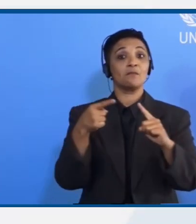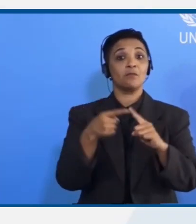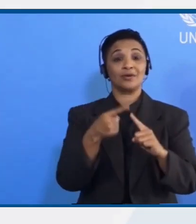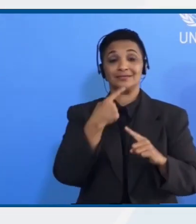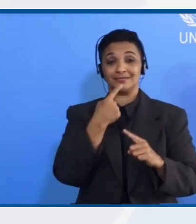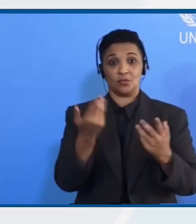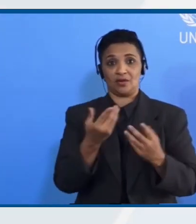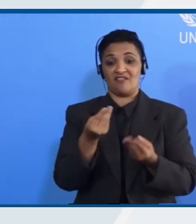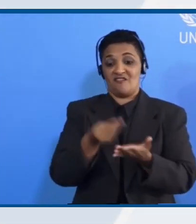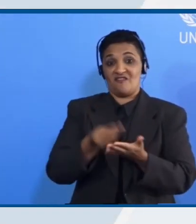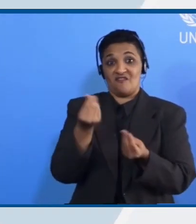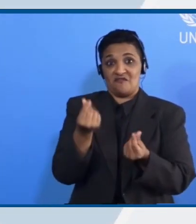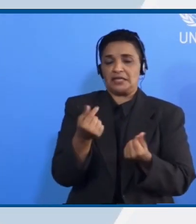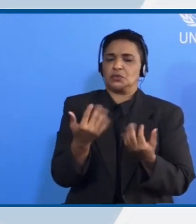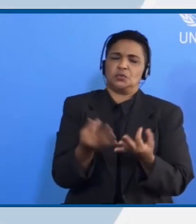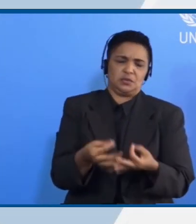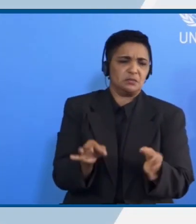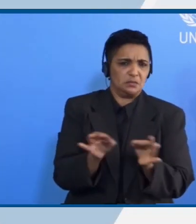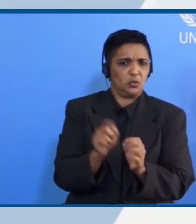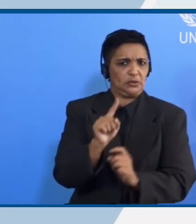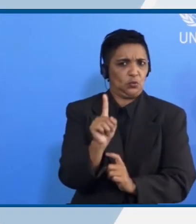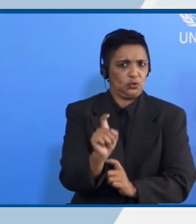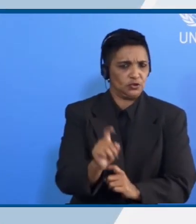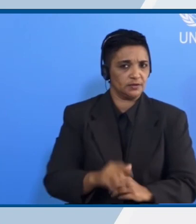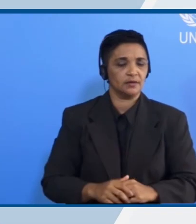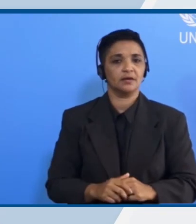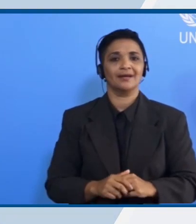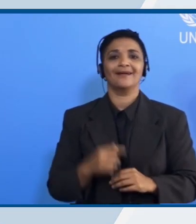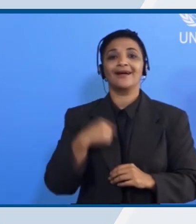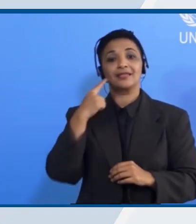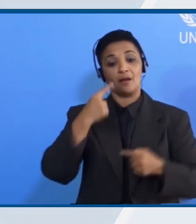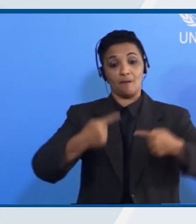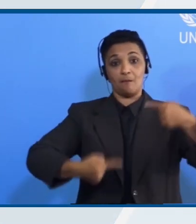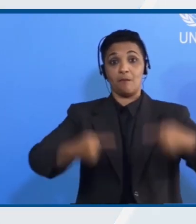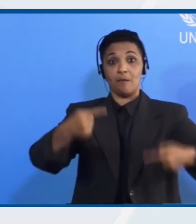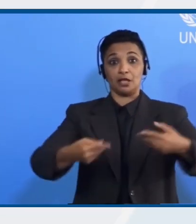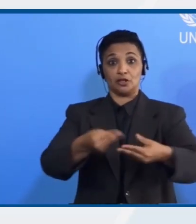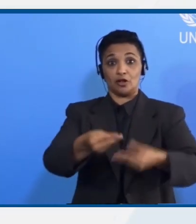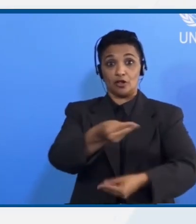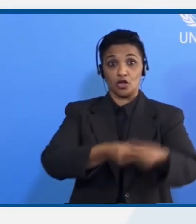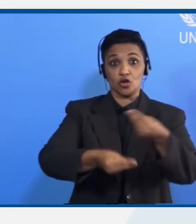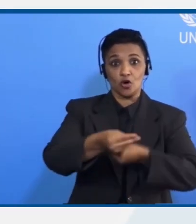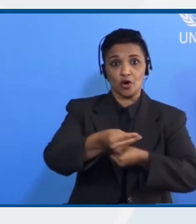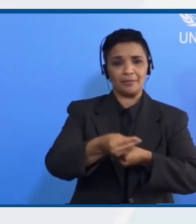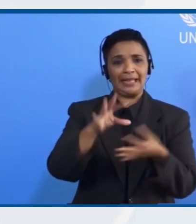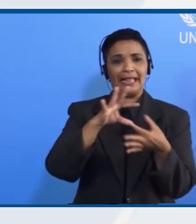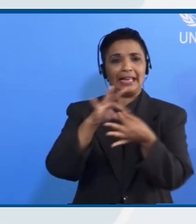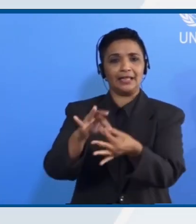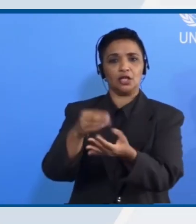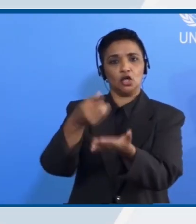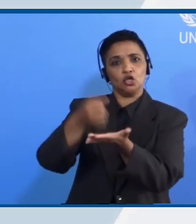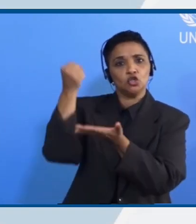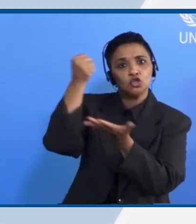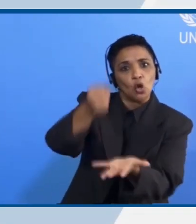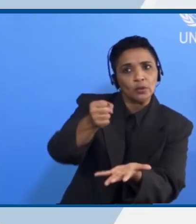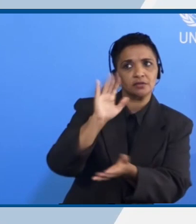particularly important. I mean, the political economy surrounding donors and, you know, and the